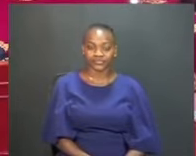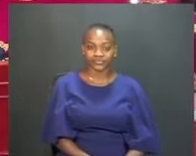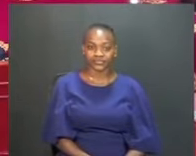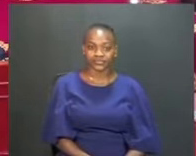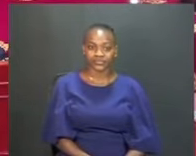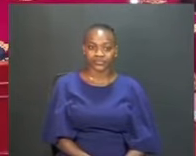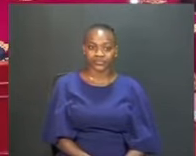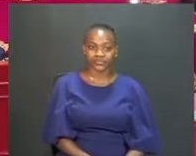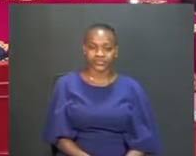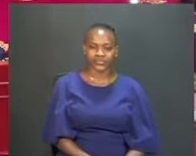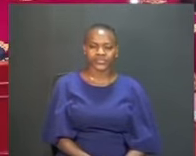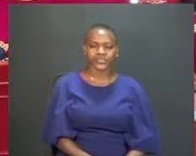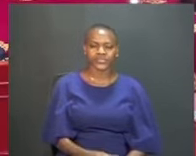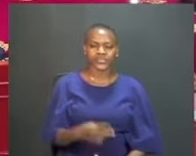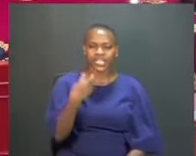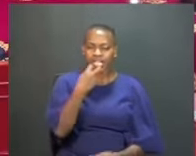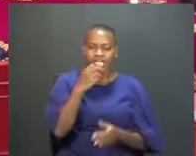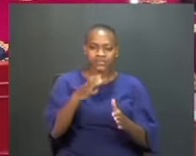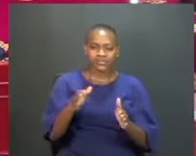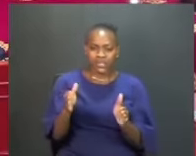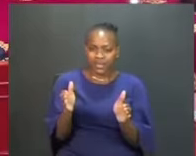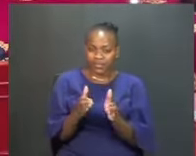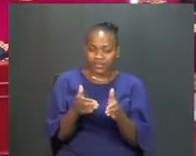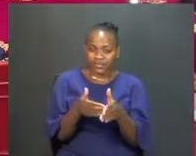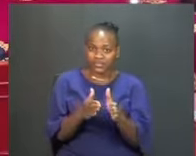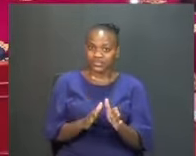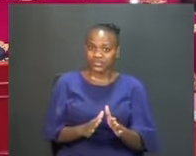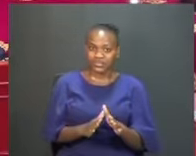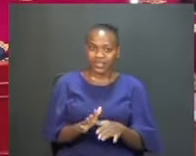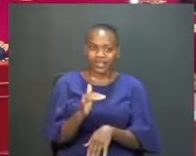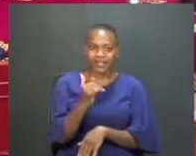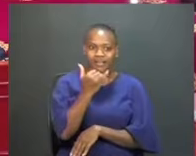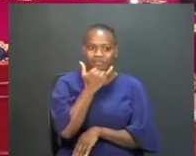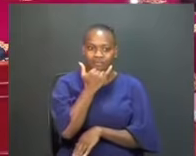the Minority Leader is clearly out of order.